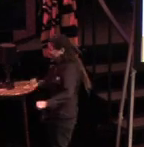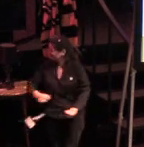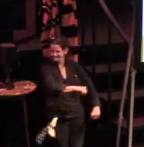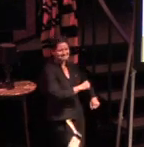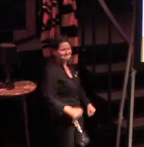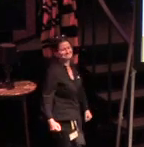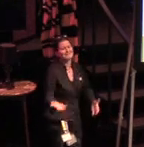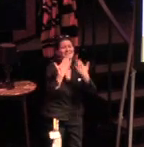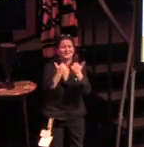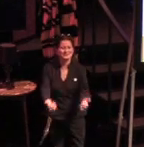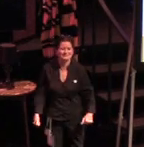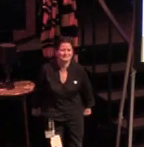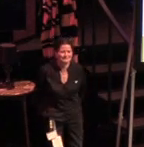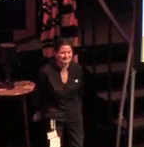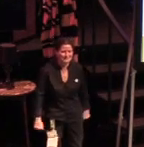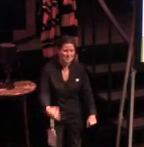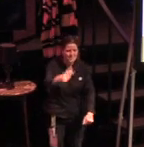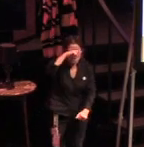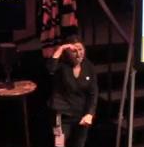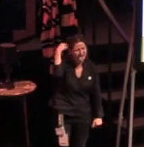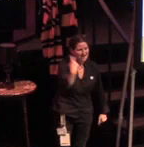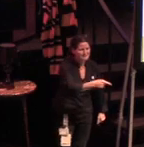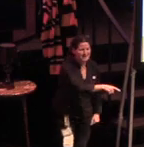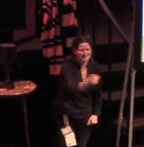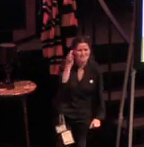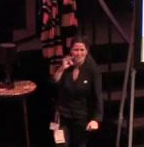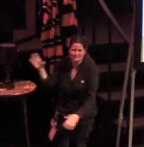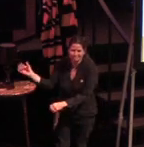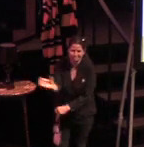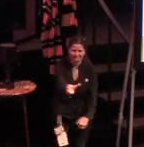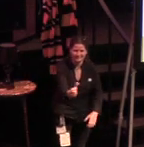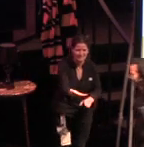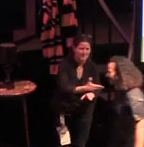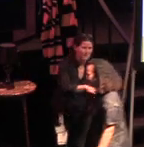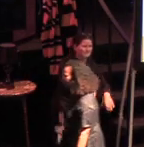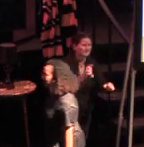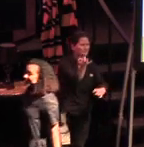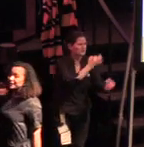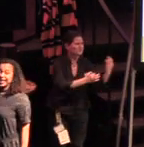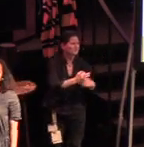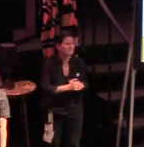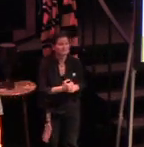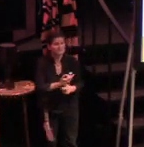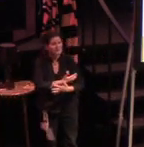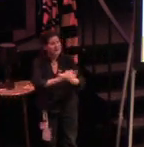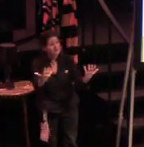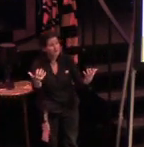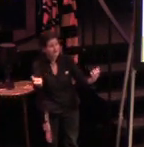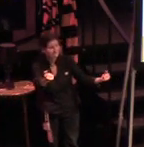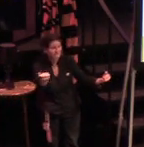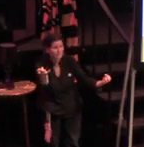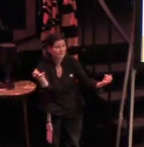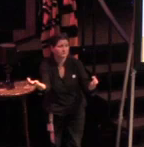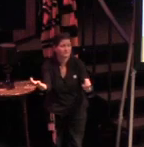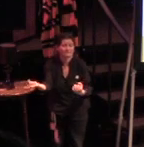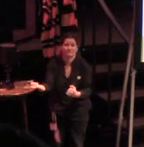thank you it's very hot up here can I'm gonna get some water before do questions does anyone have any questions